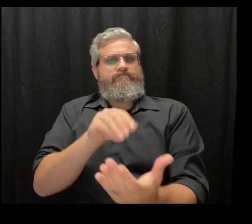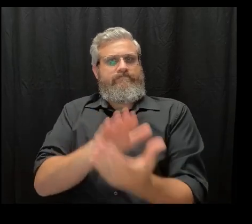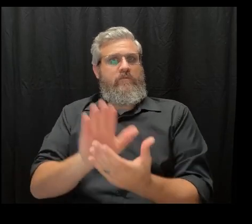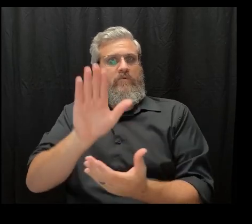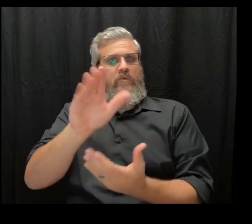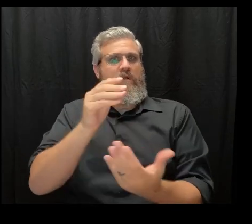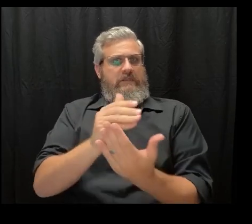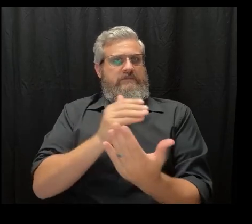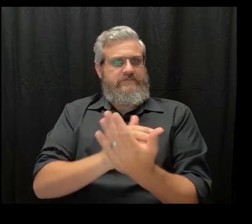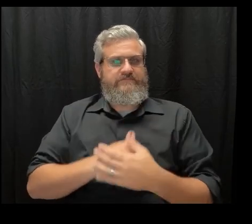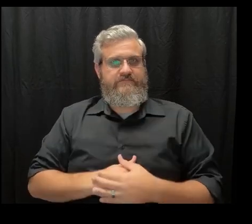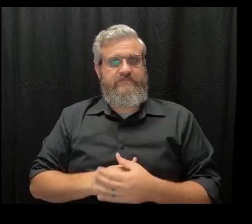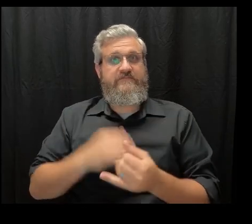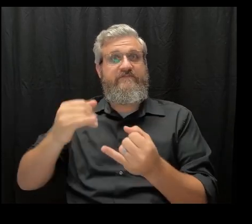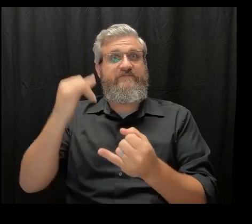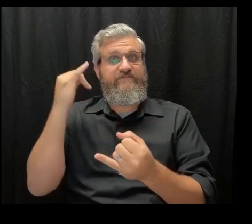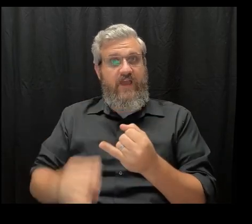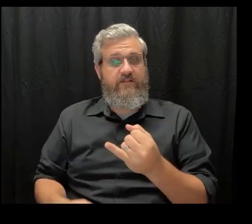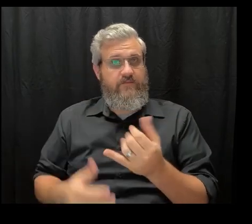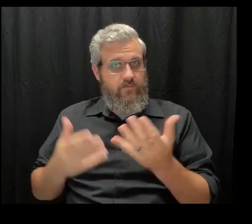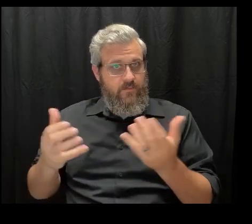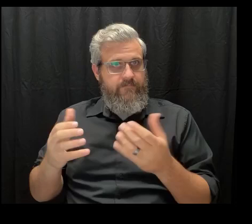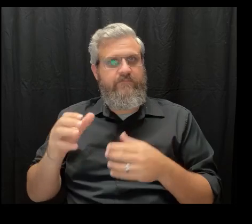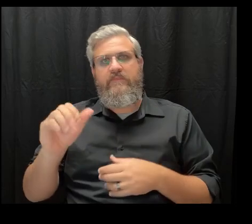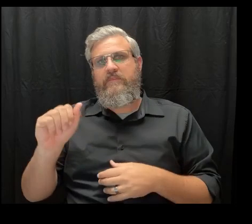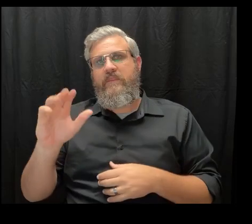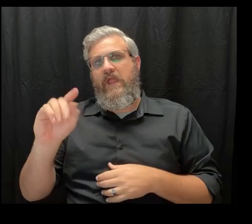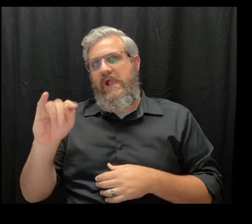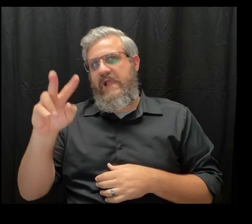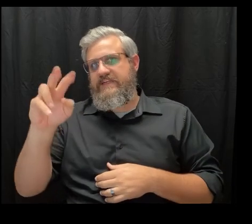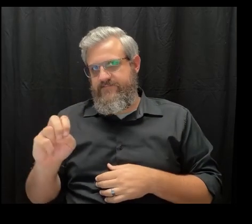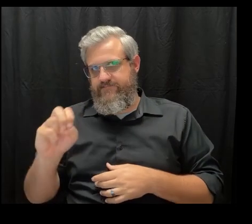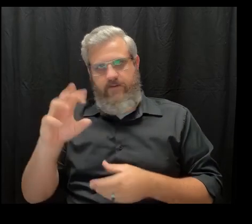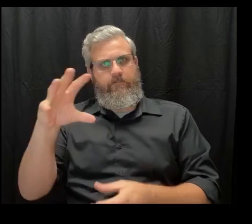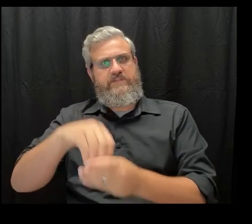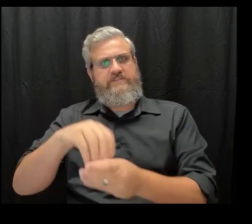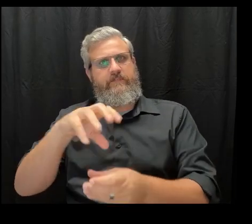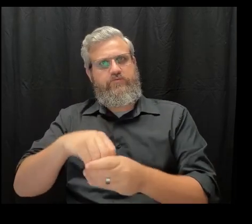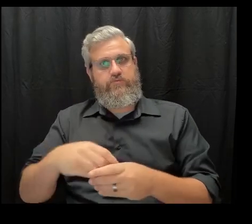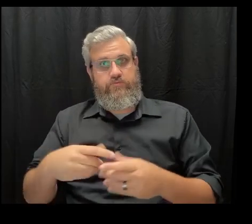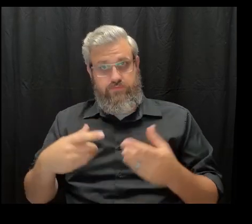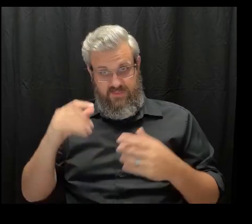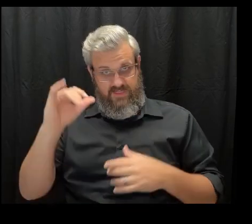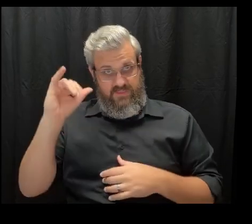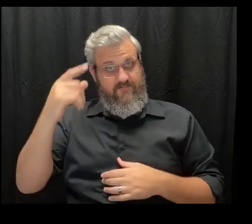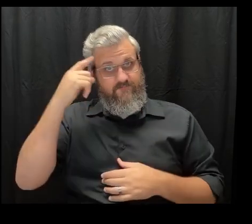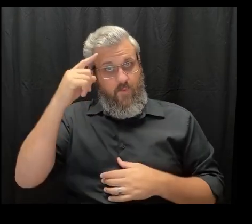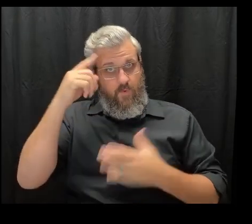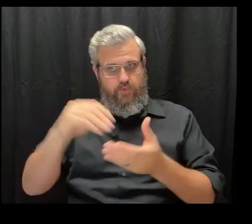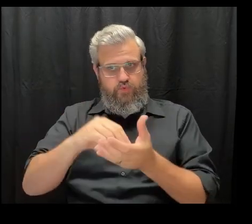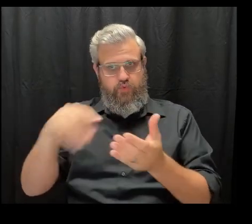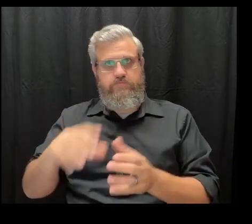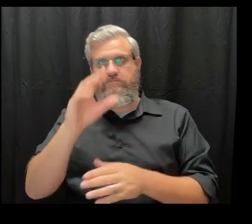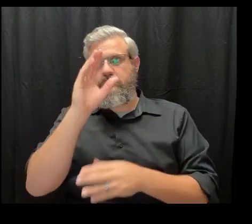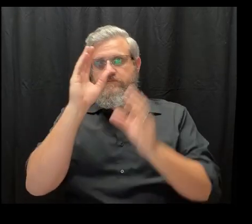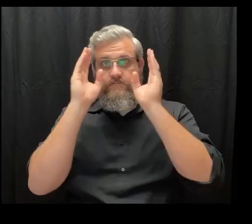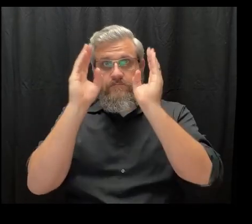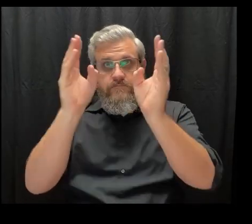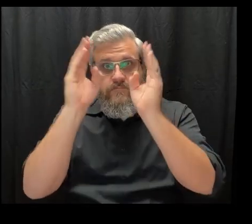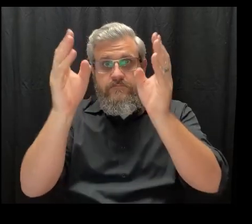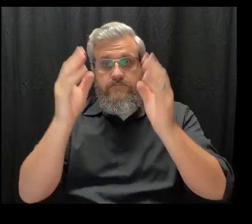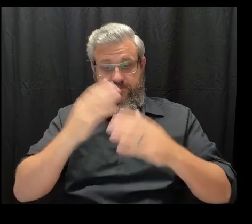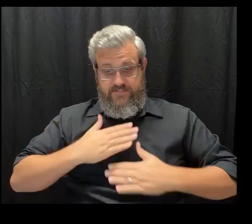Finally, let's look at active participation. This strategy is all about keeping students engaged in the moment, physically,